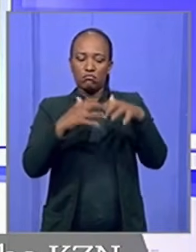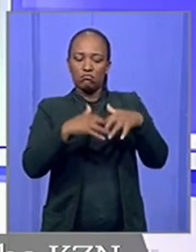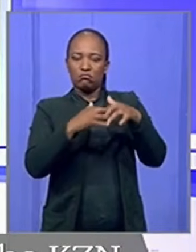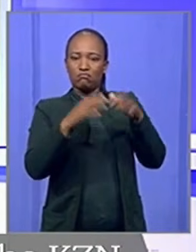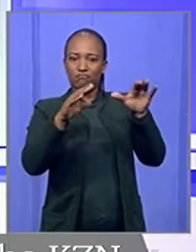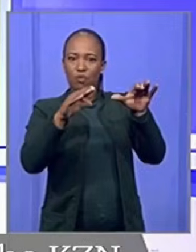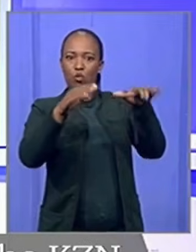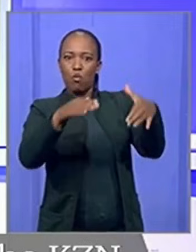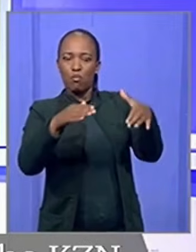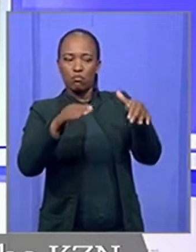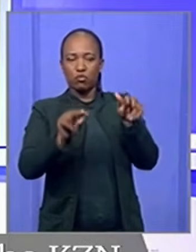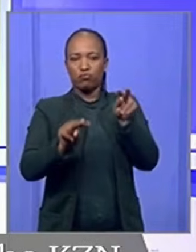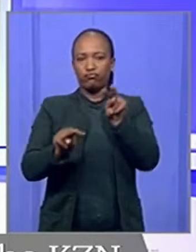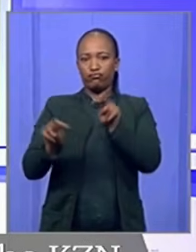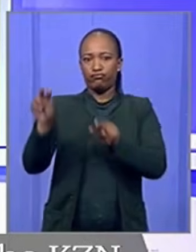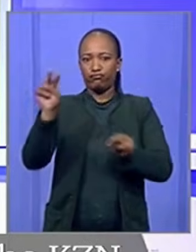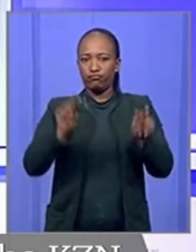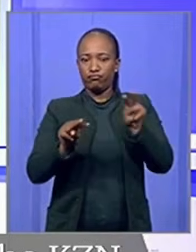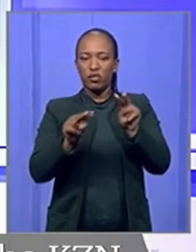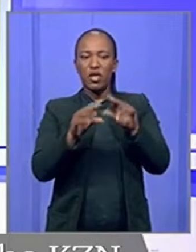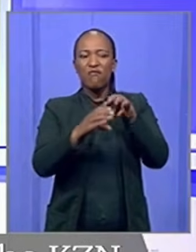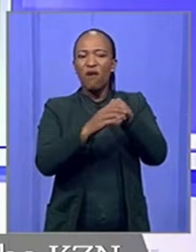shebana le diketsahalo tse amanang le dikgetho.